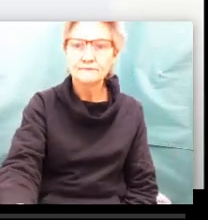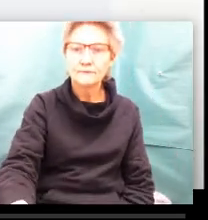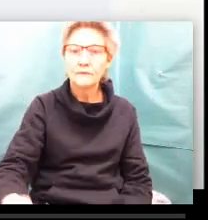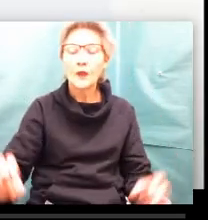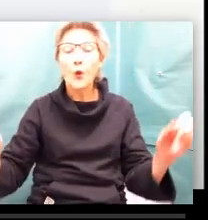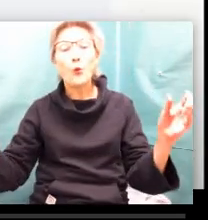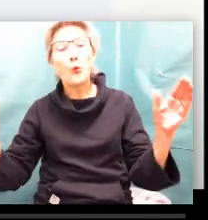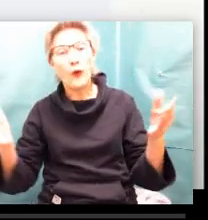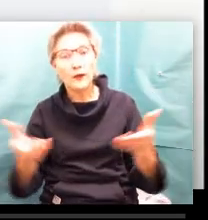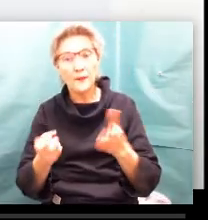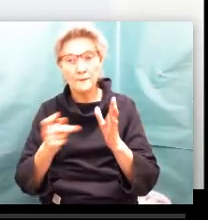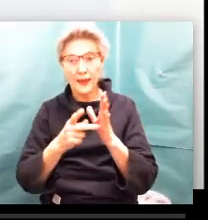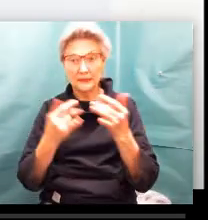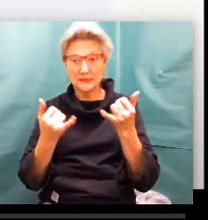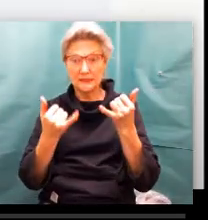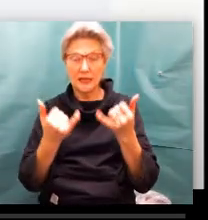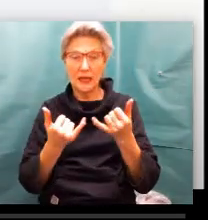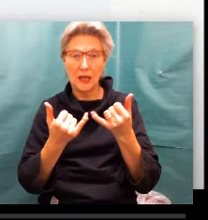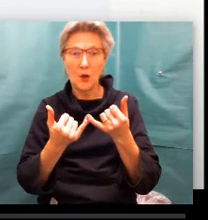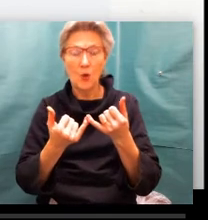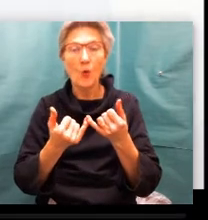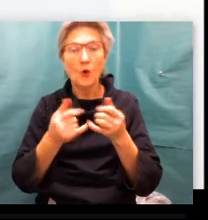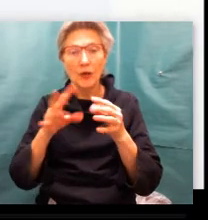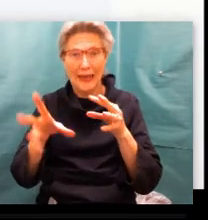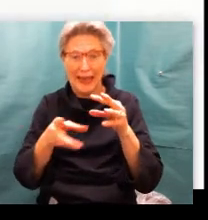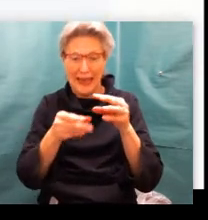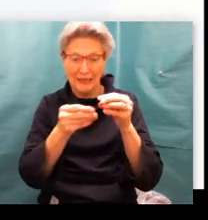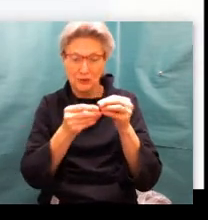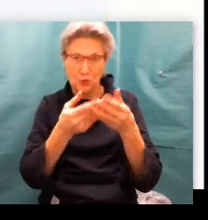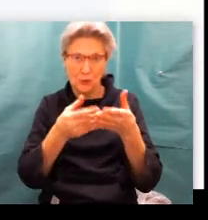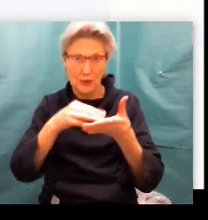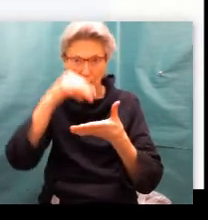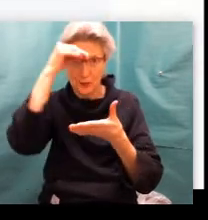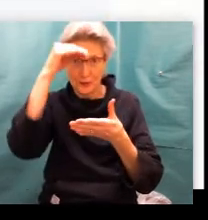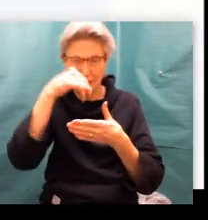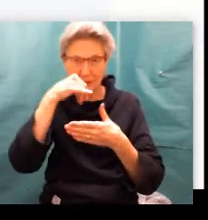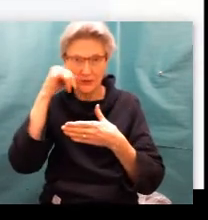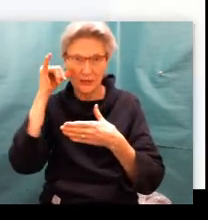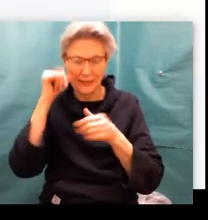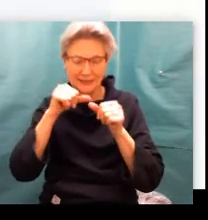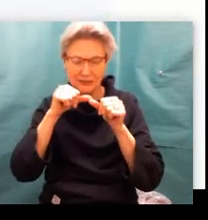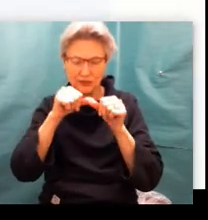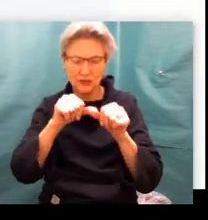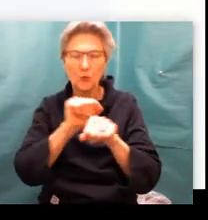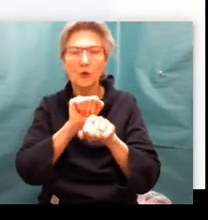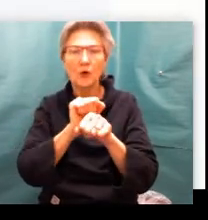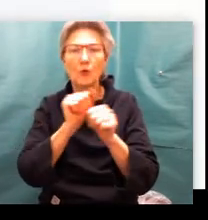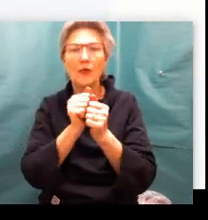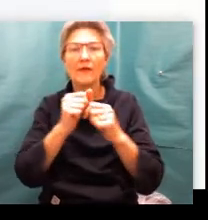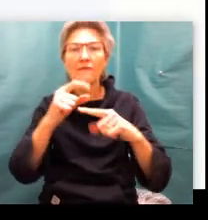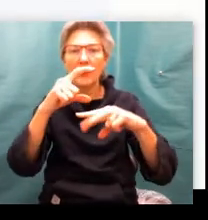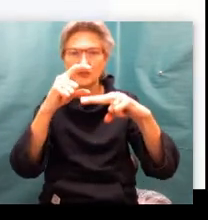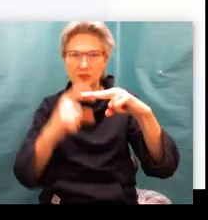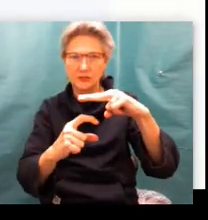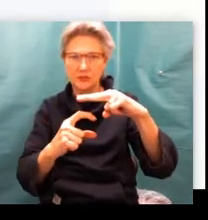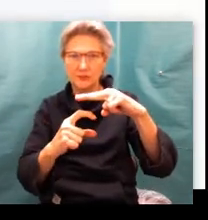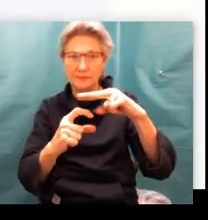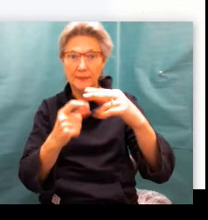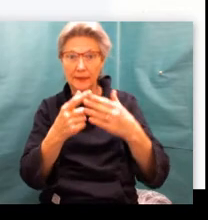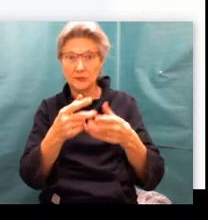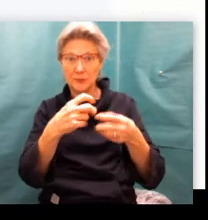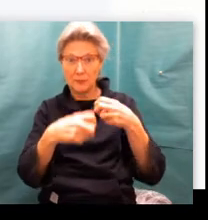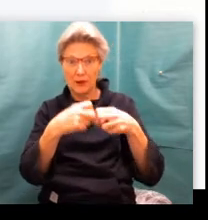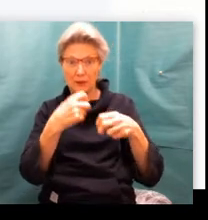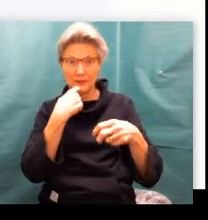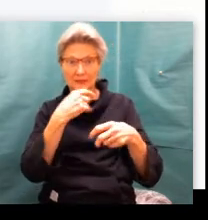Welcome back. Today we're going to build upon what we worked on yesterday and continue working with fractions. So here my problem